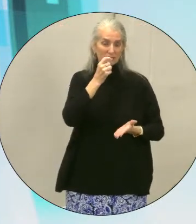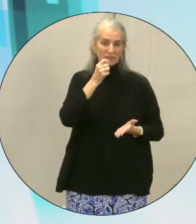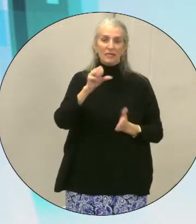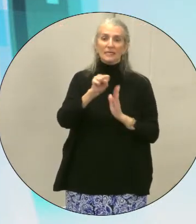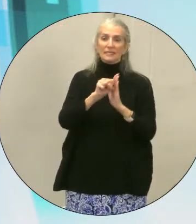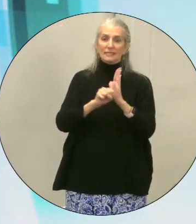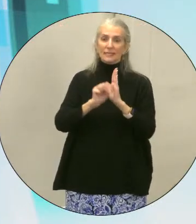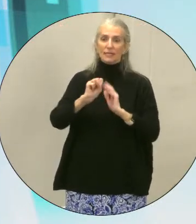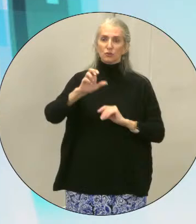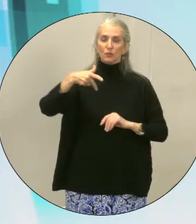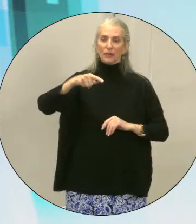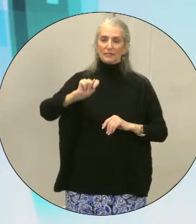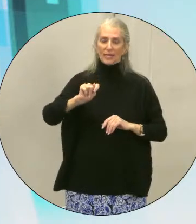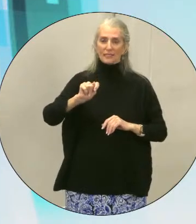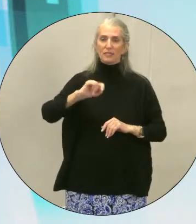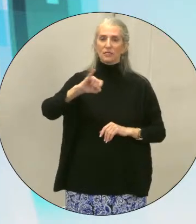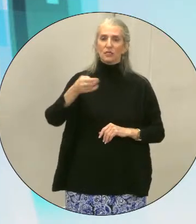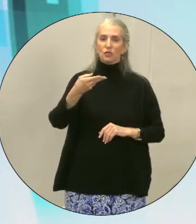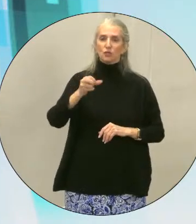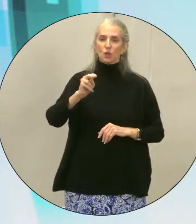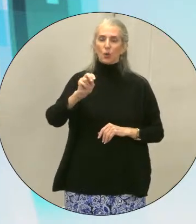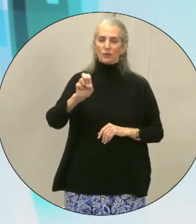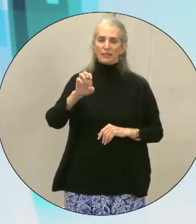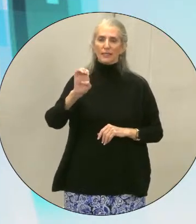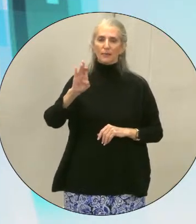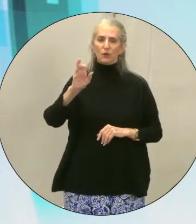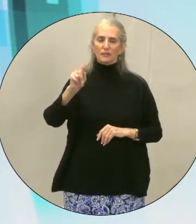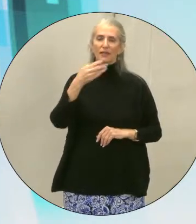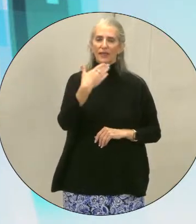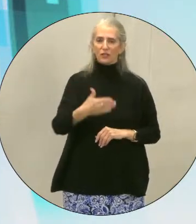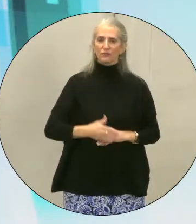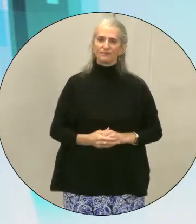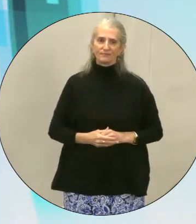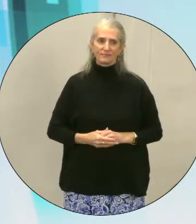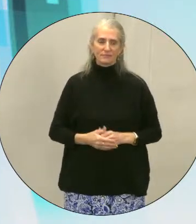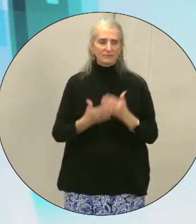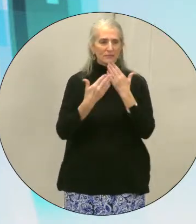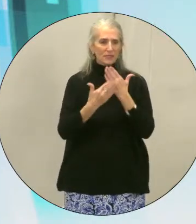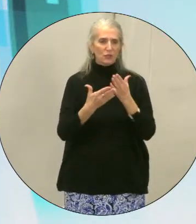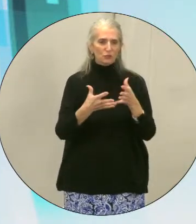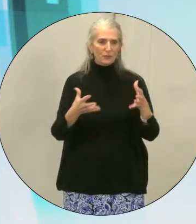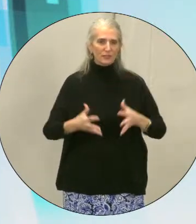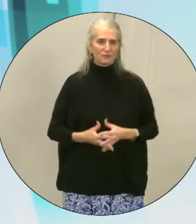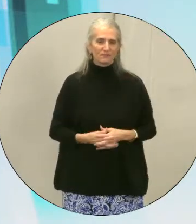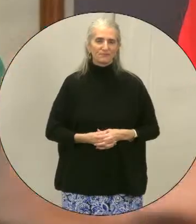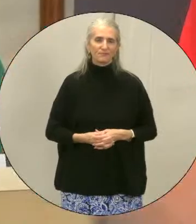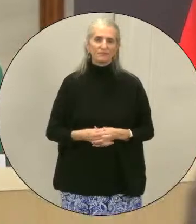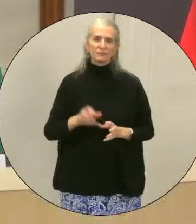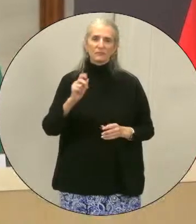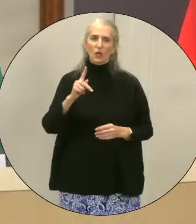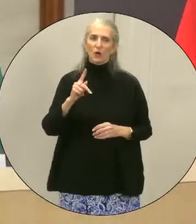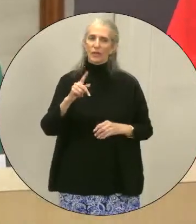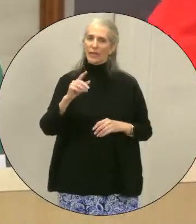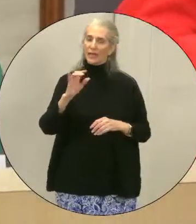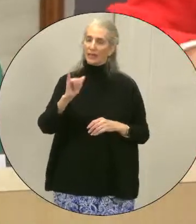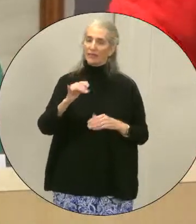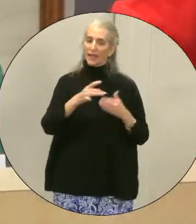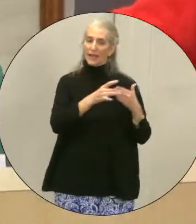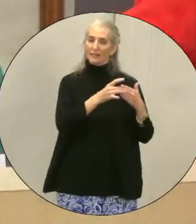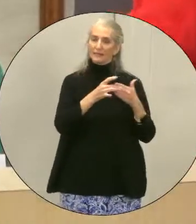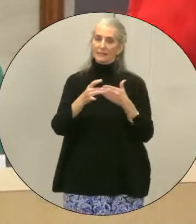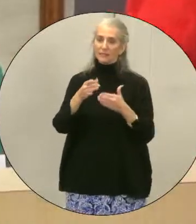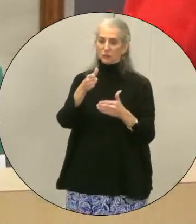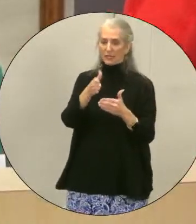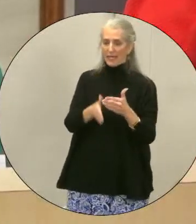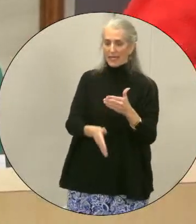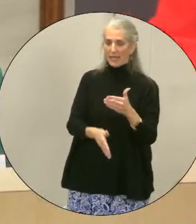Superintendent Joan Ebert. Thank you for your consideration. Thank you so much. Okay, team, that takes us to the end